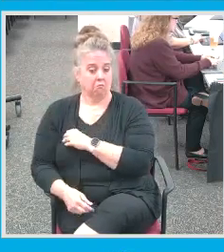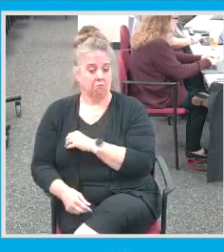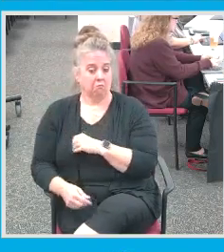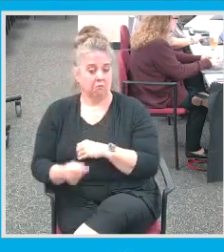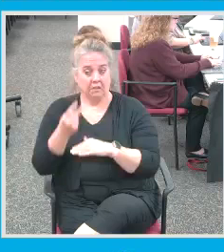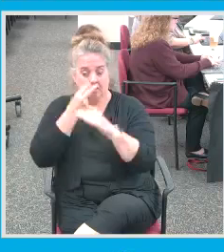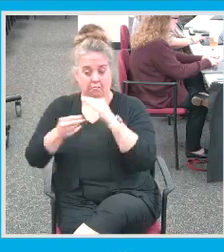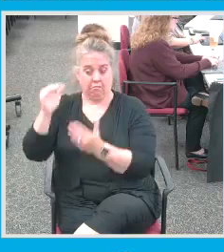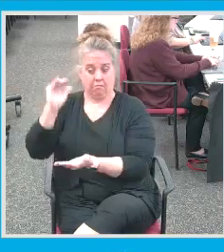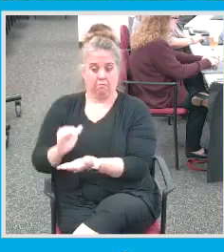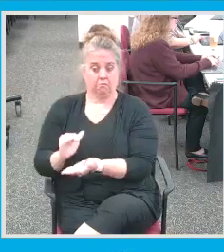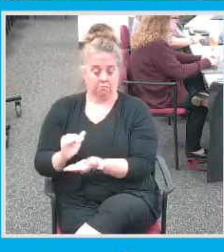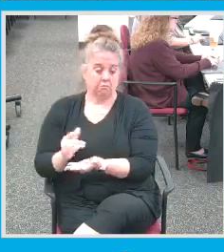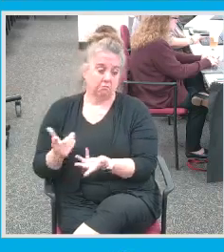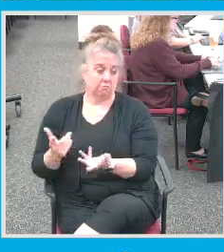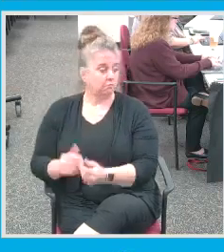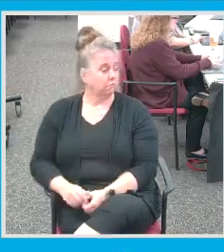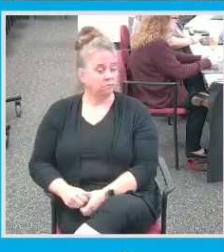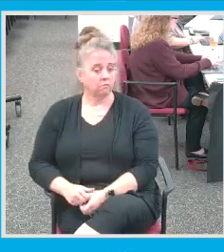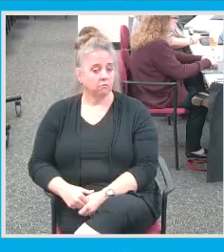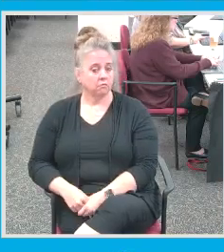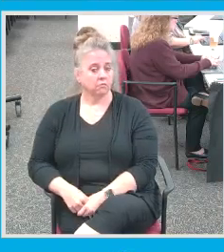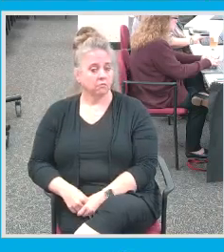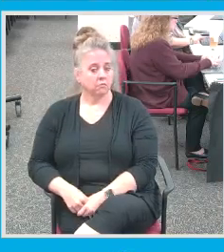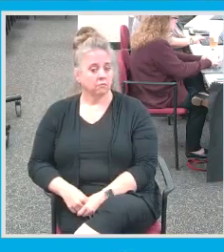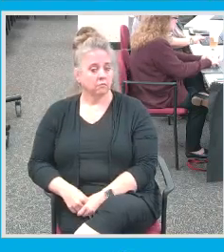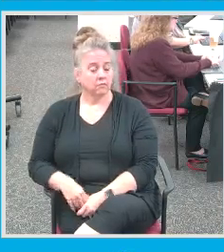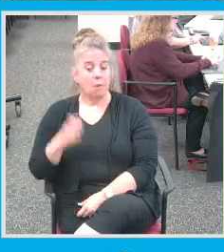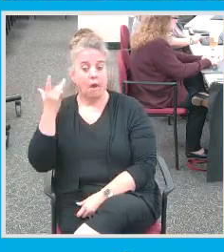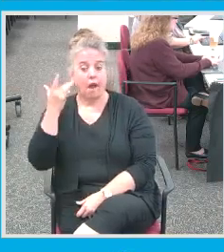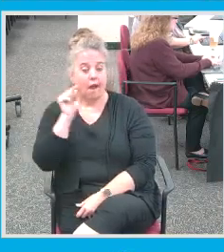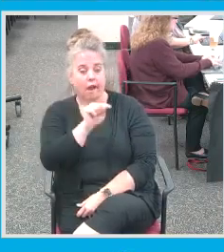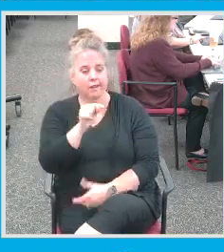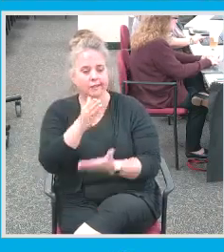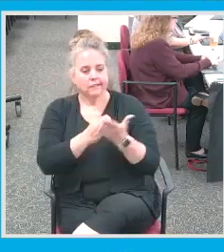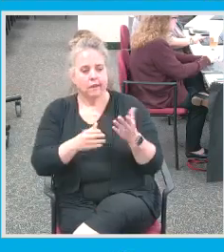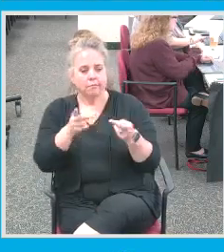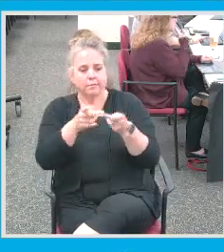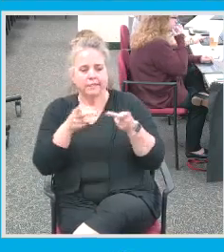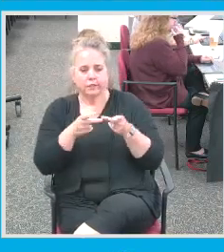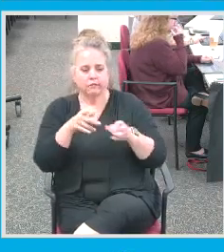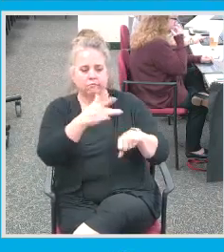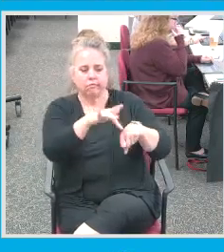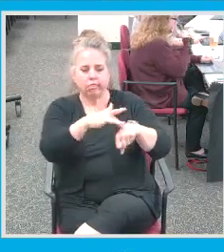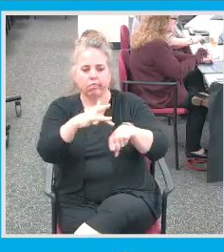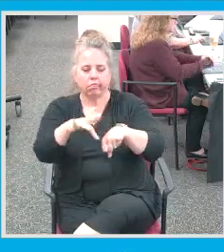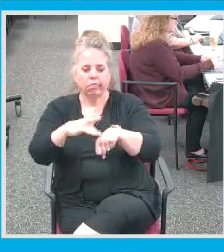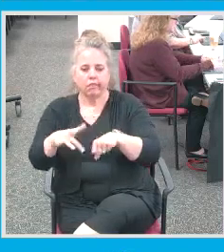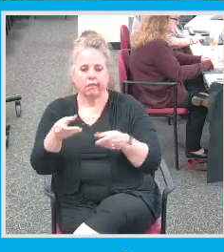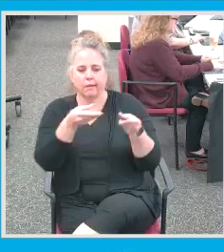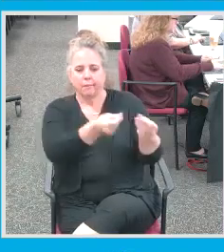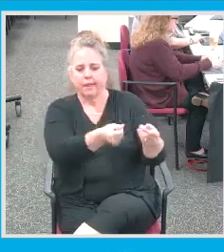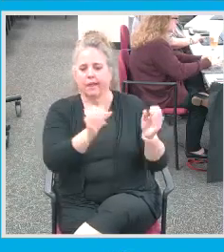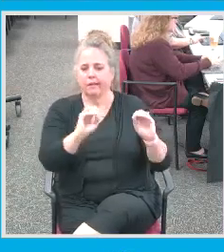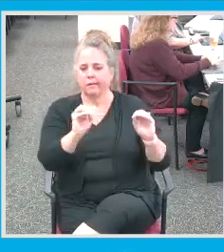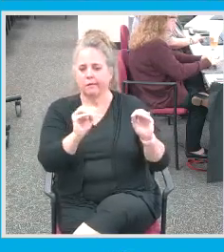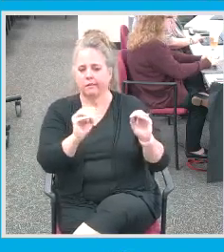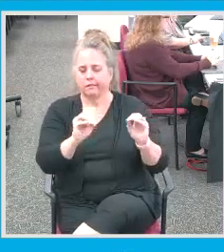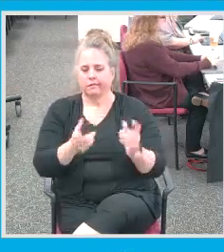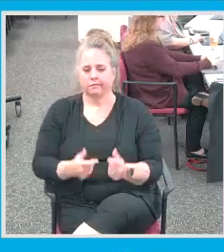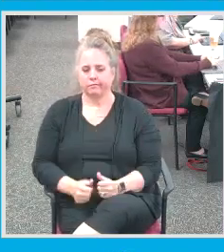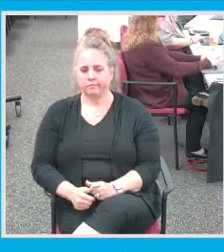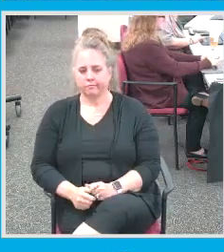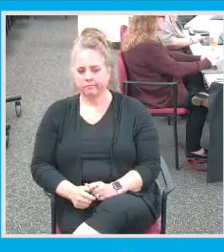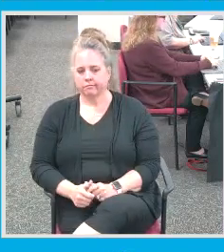And a lot of that, again, is to vacancy savings. But as we've heard with some of the other programs, it's starting to get positions filled. So we